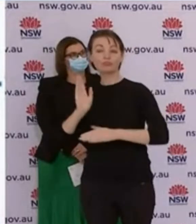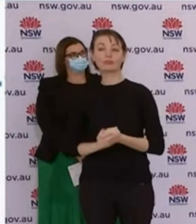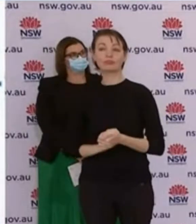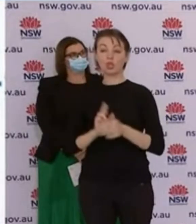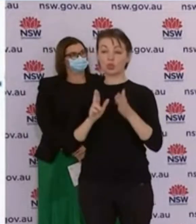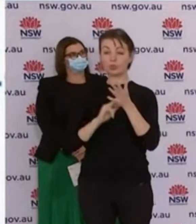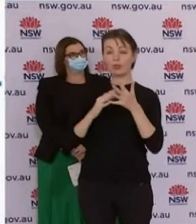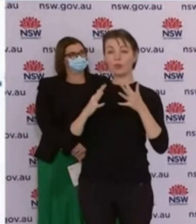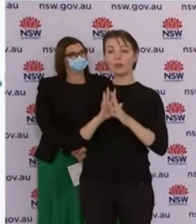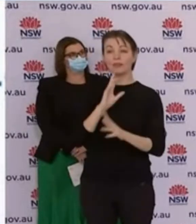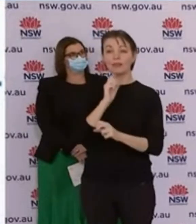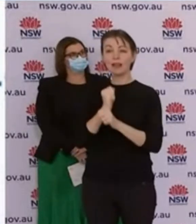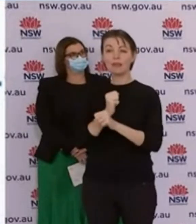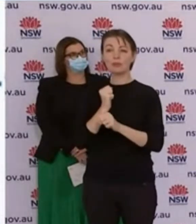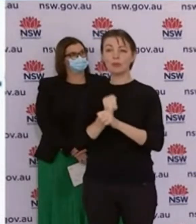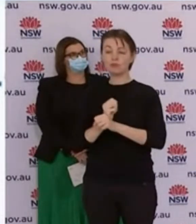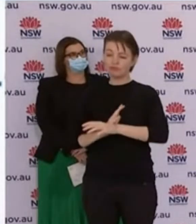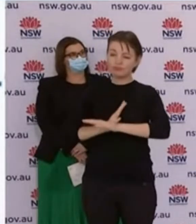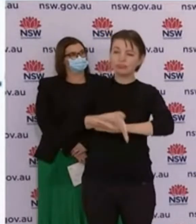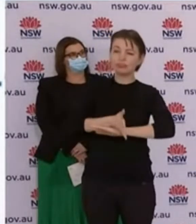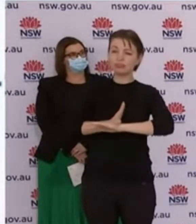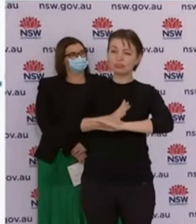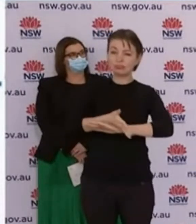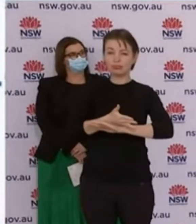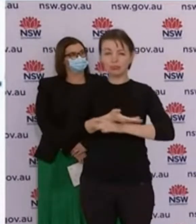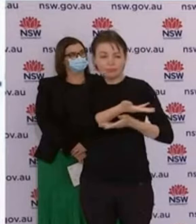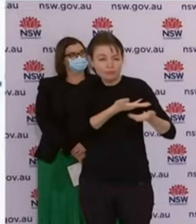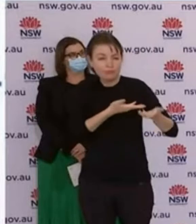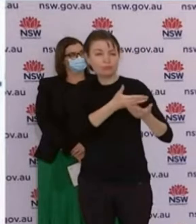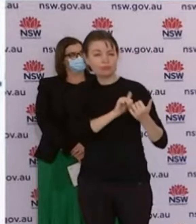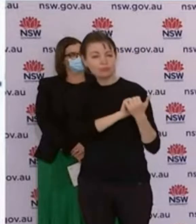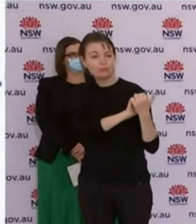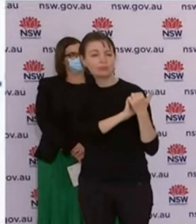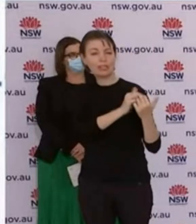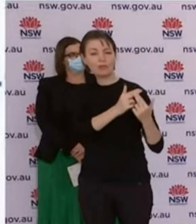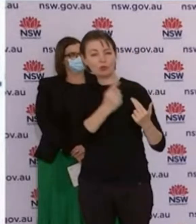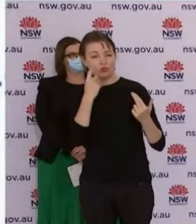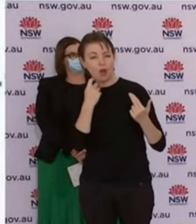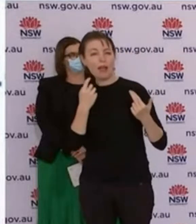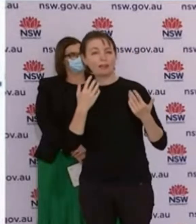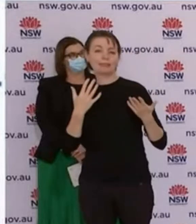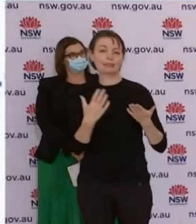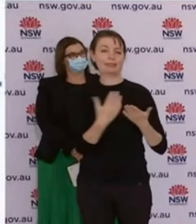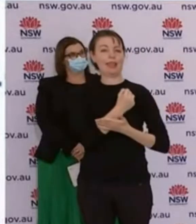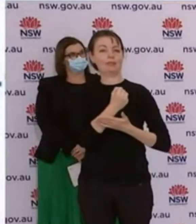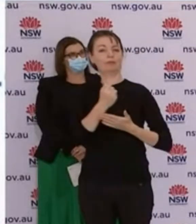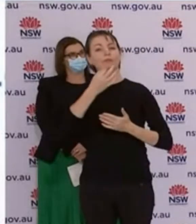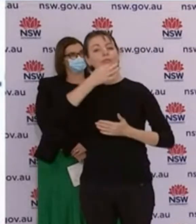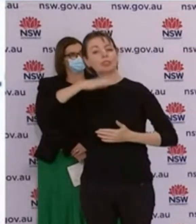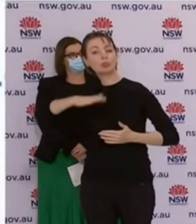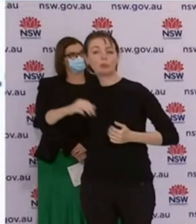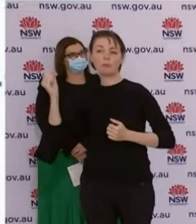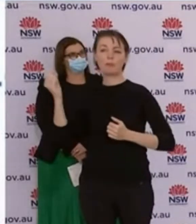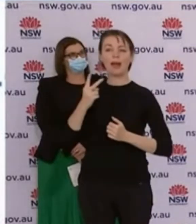Government has worked hard to have a safe way to get children back at school, and can I take this opportunity to thank parents, to